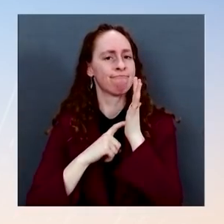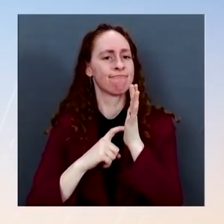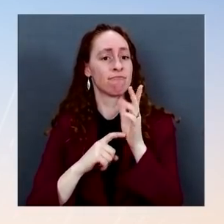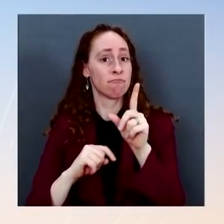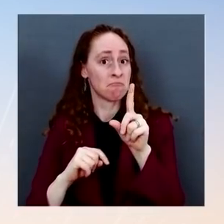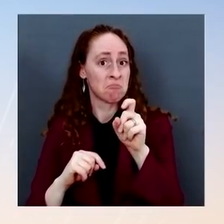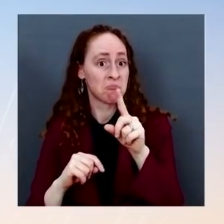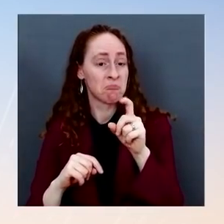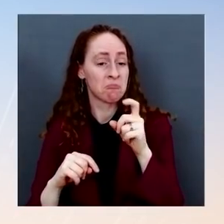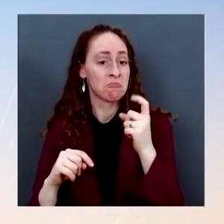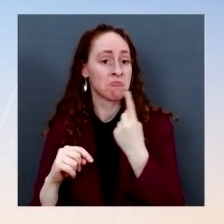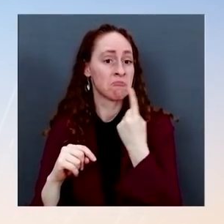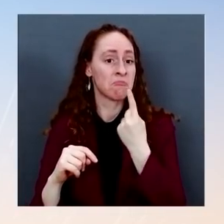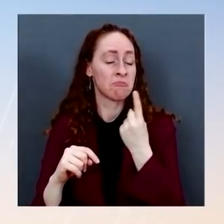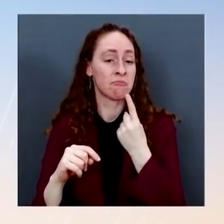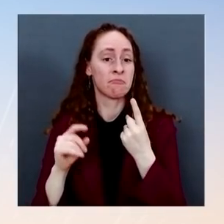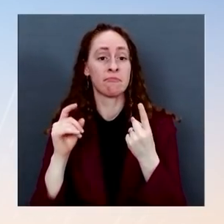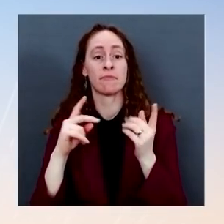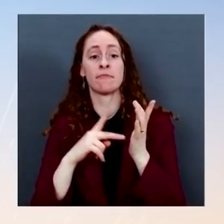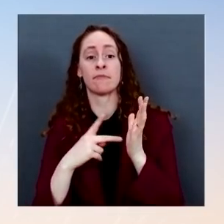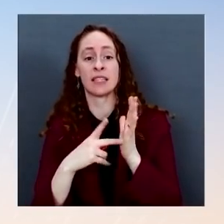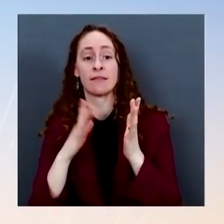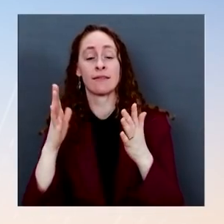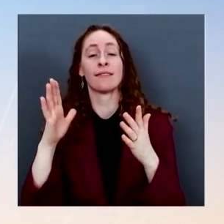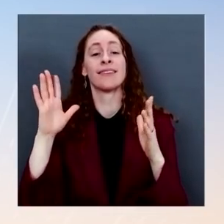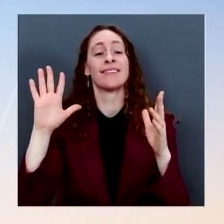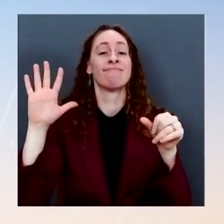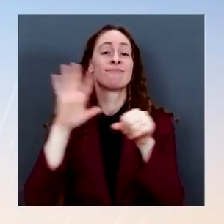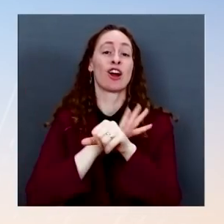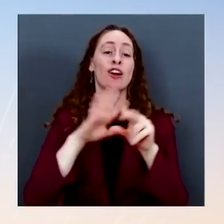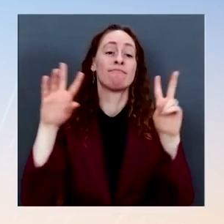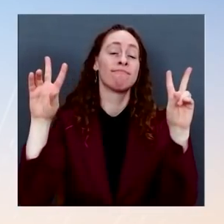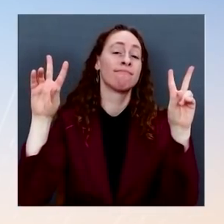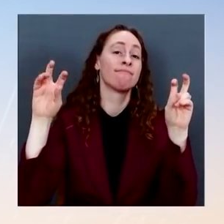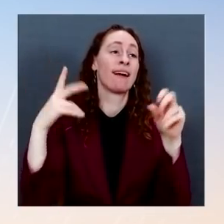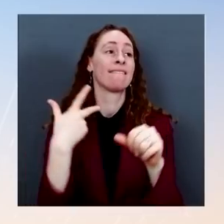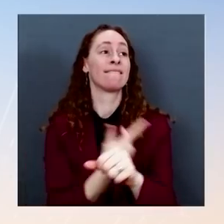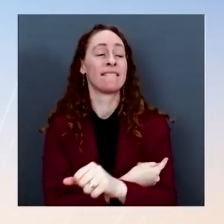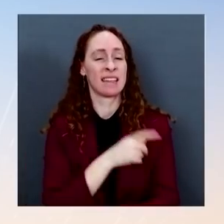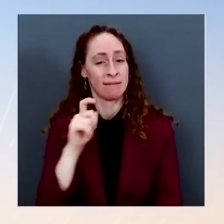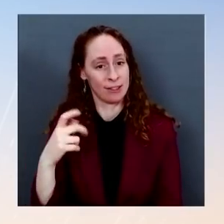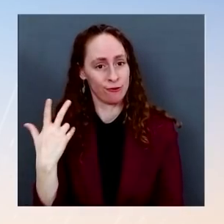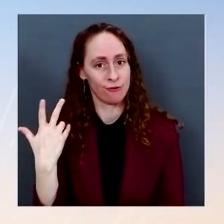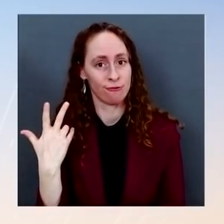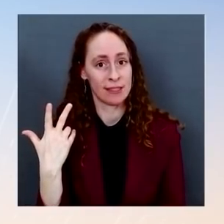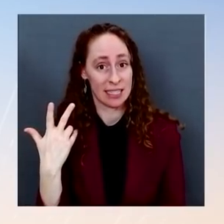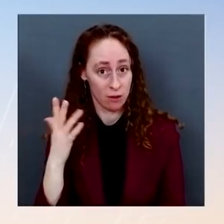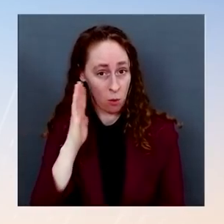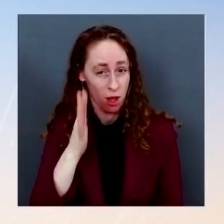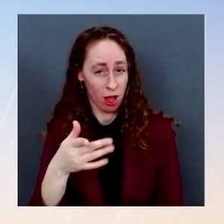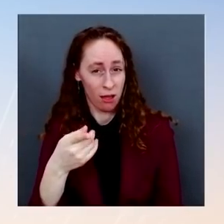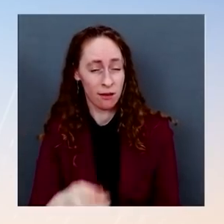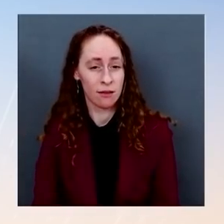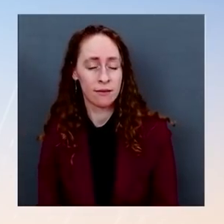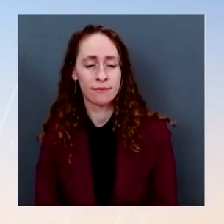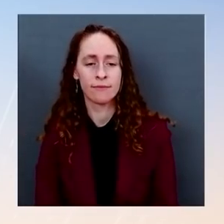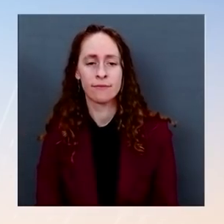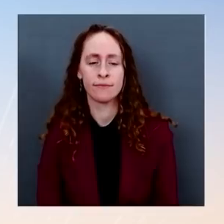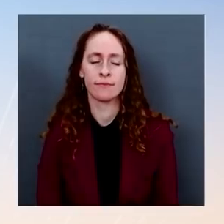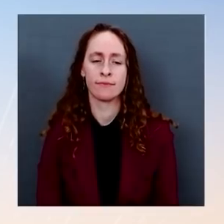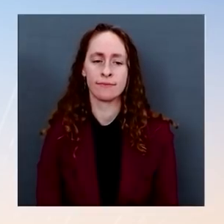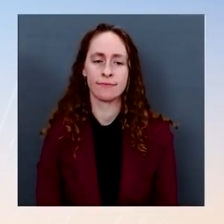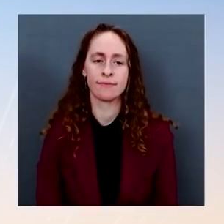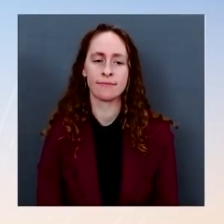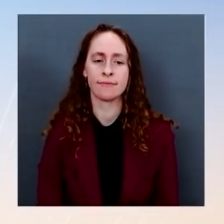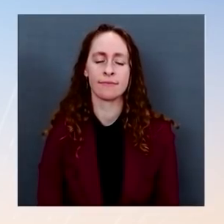would first, the CDC has not changed their evaluation of what being fully vaccinated means. I think Dr. Fauci has said